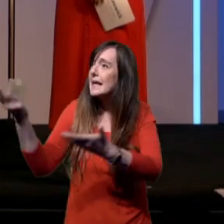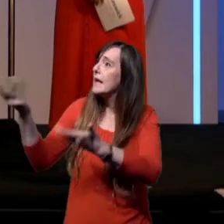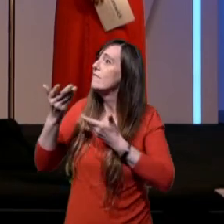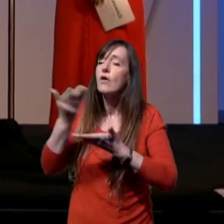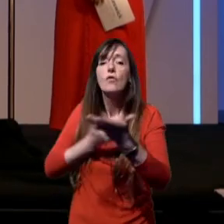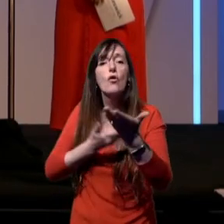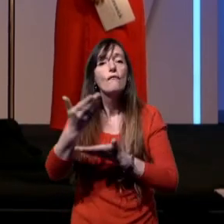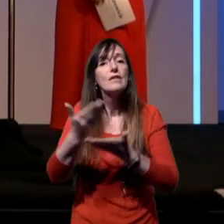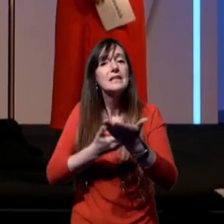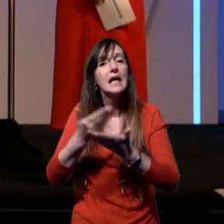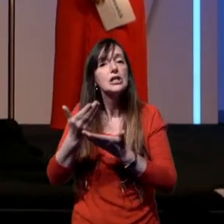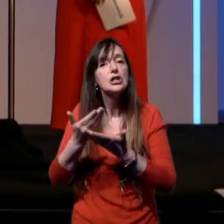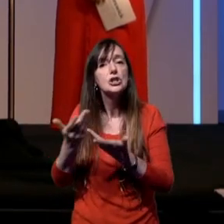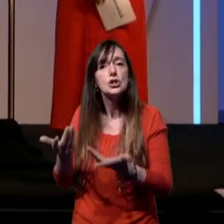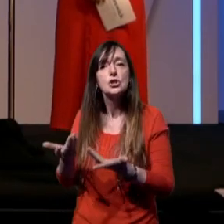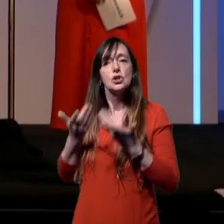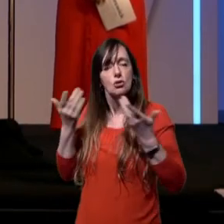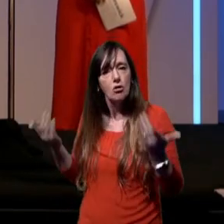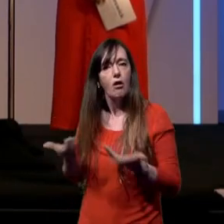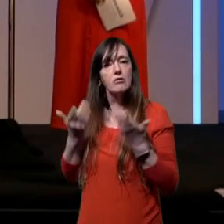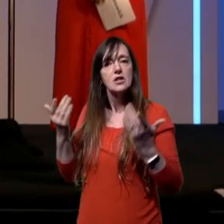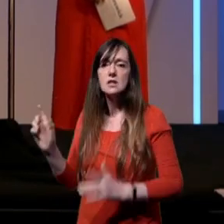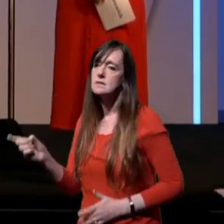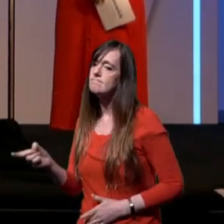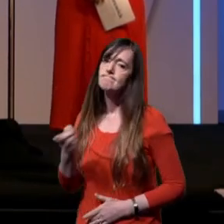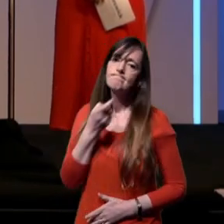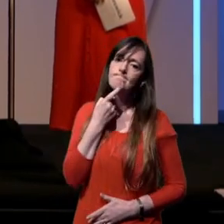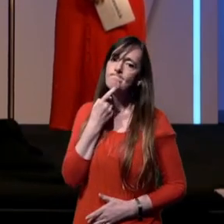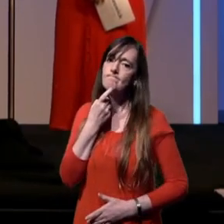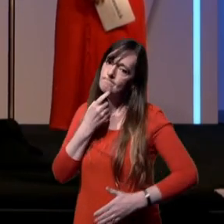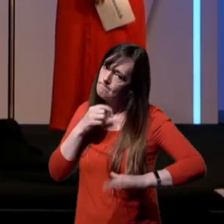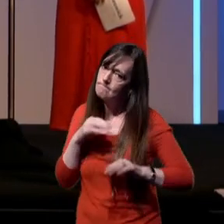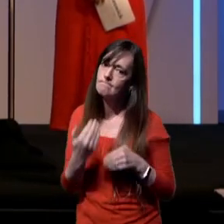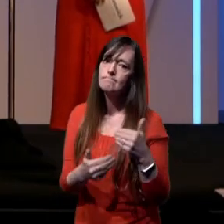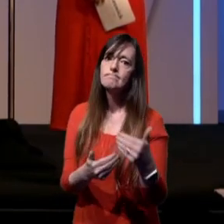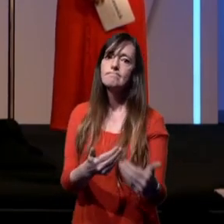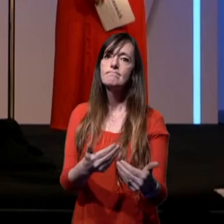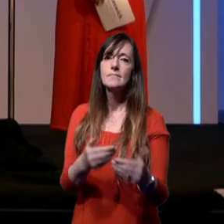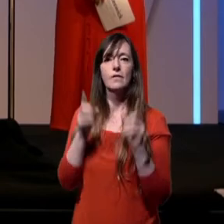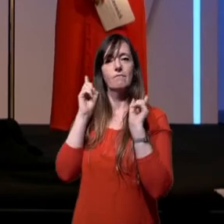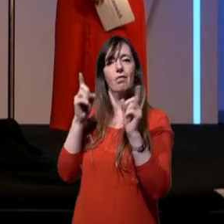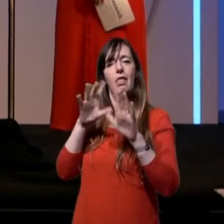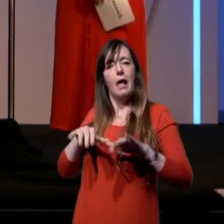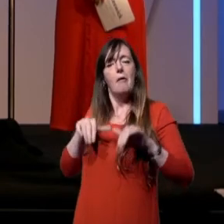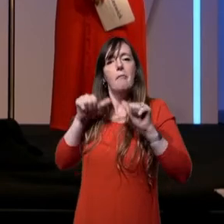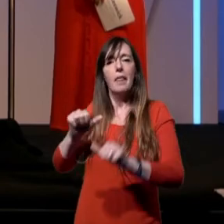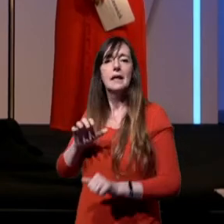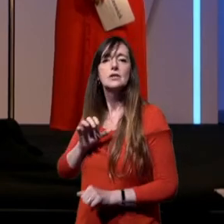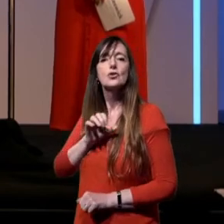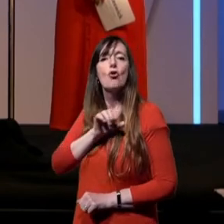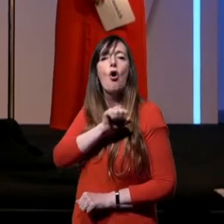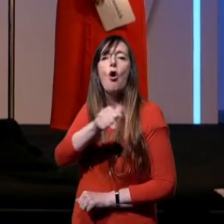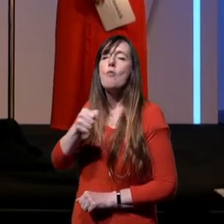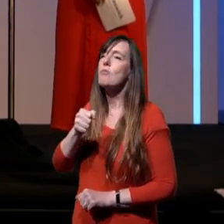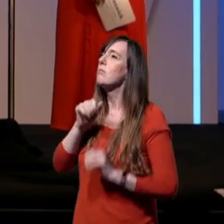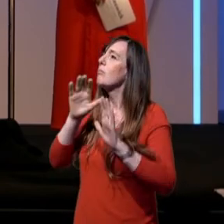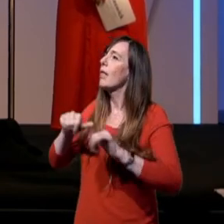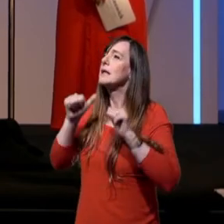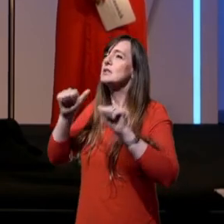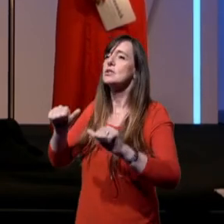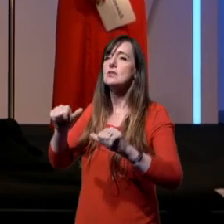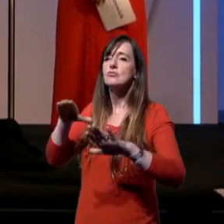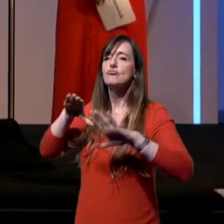that end, to persevere for that blessed hope, blessed rest for our